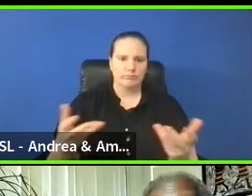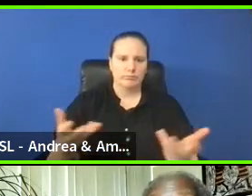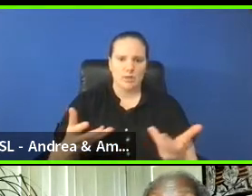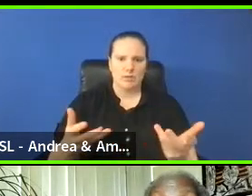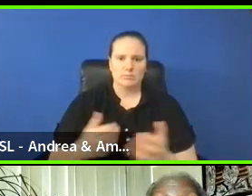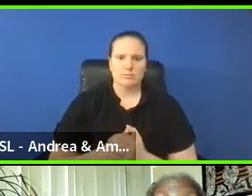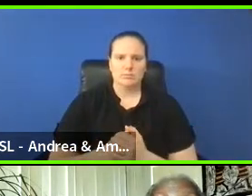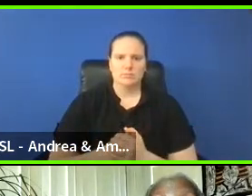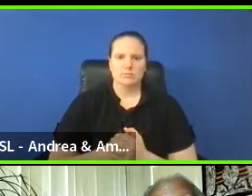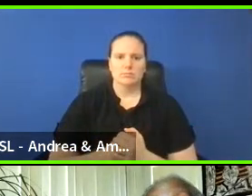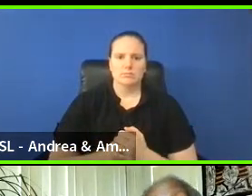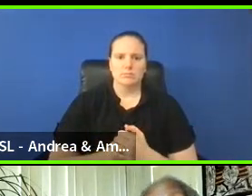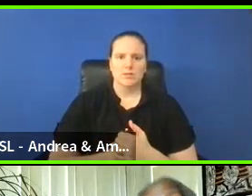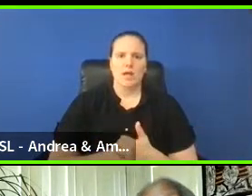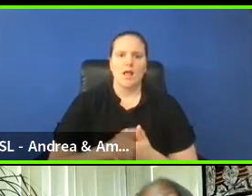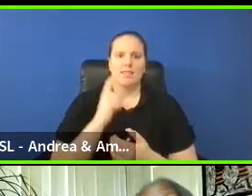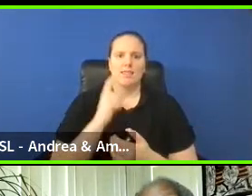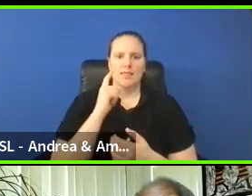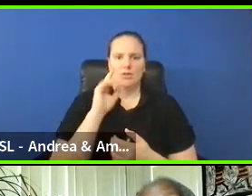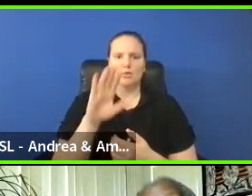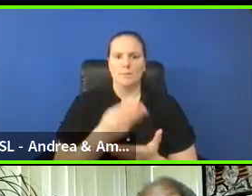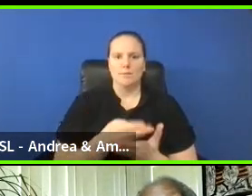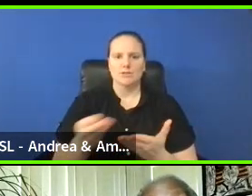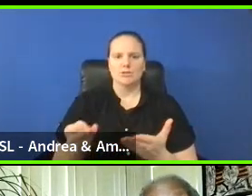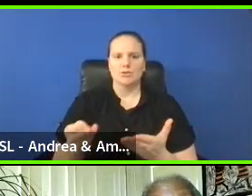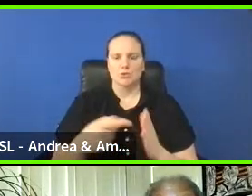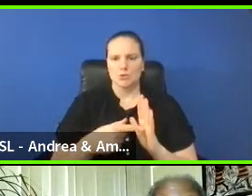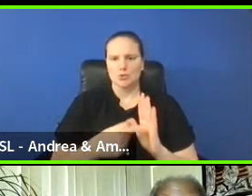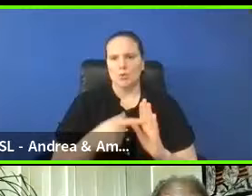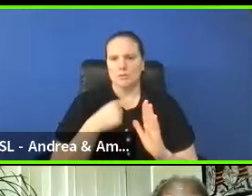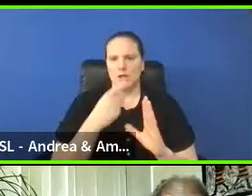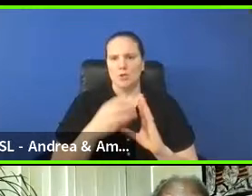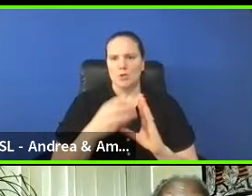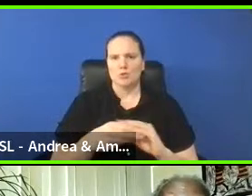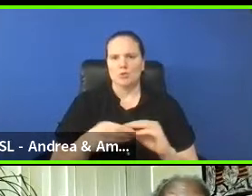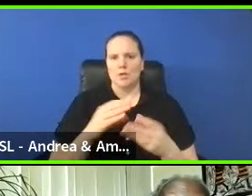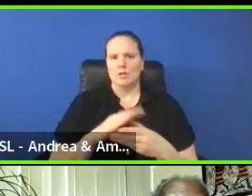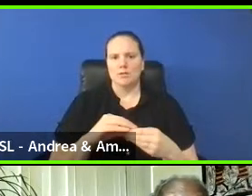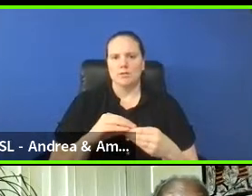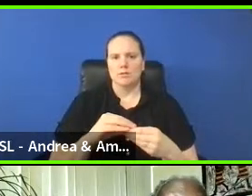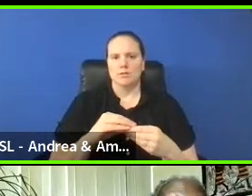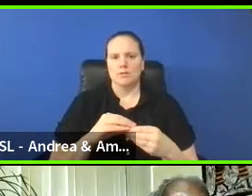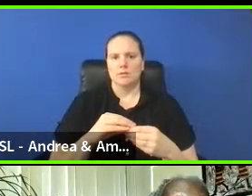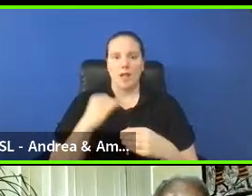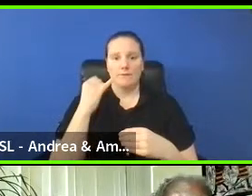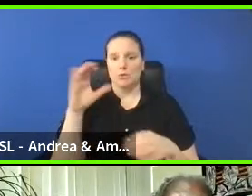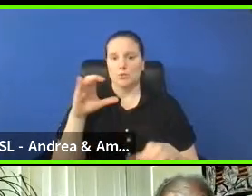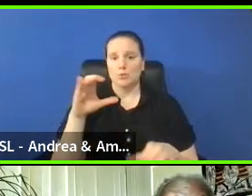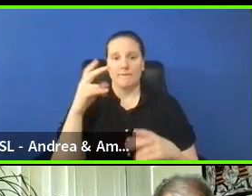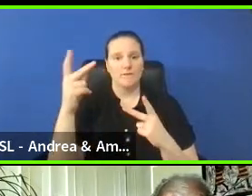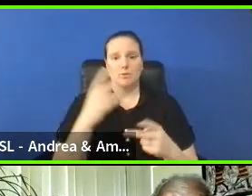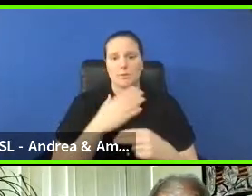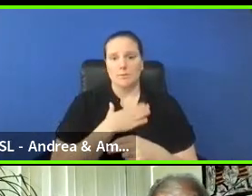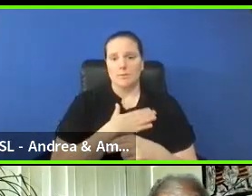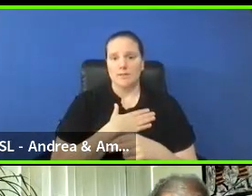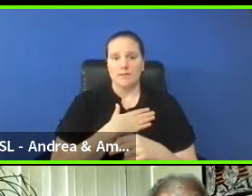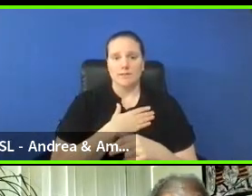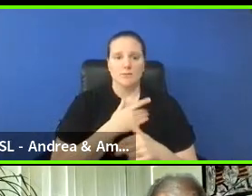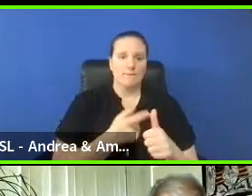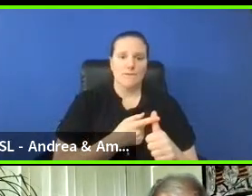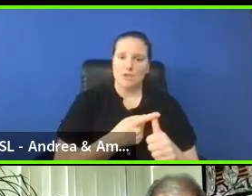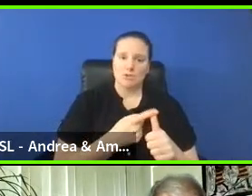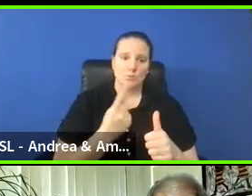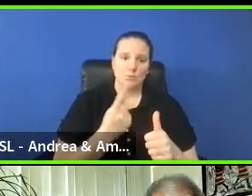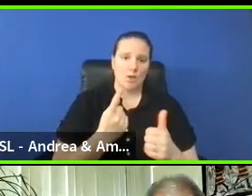your material should help us tell that story, right? So if you're doing these visuals, please do the visuals from the first go round,